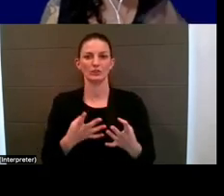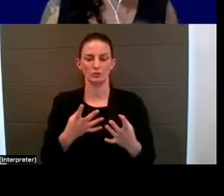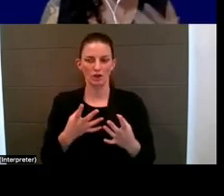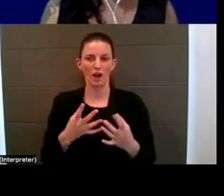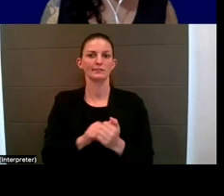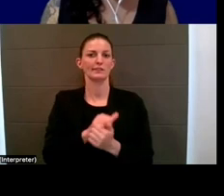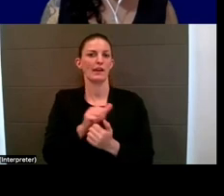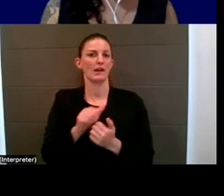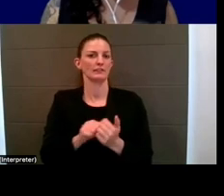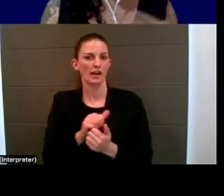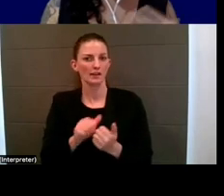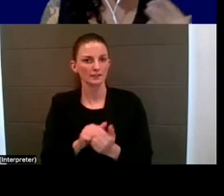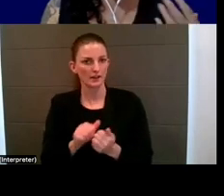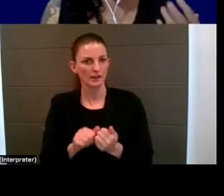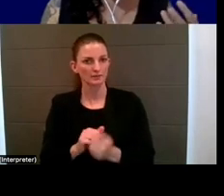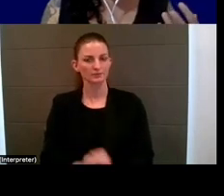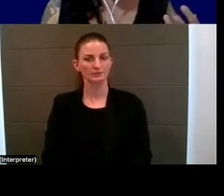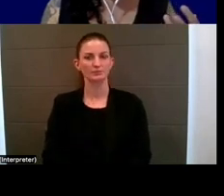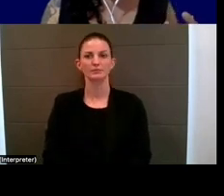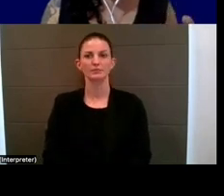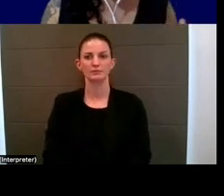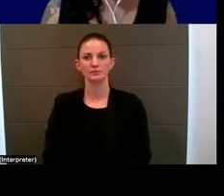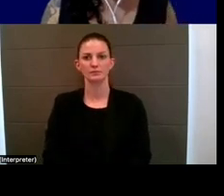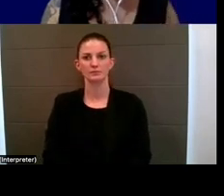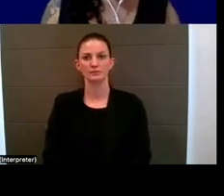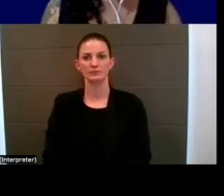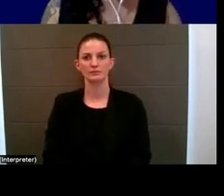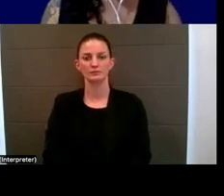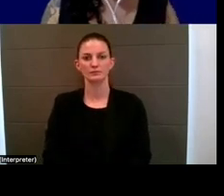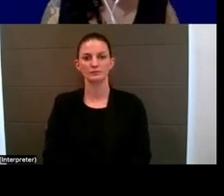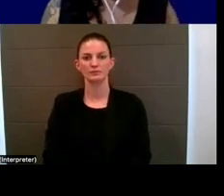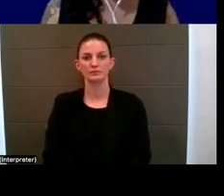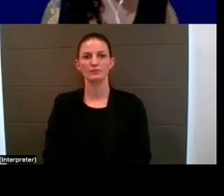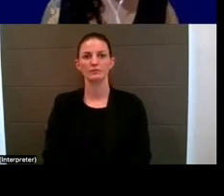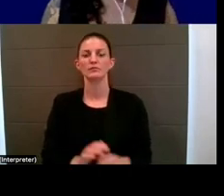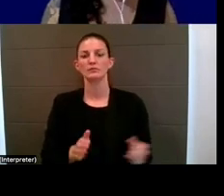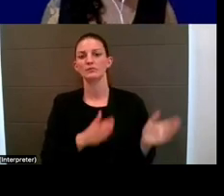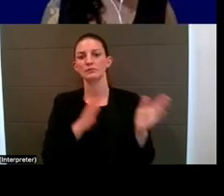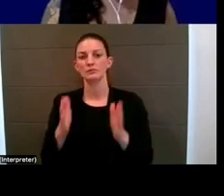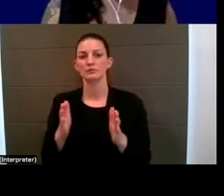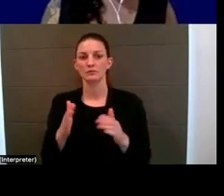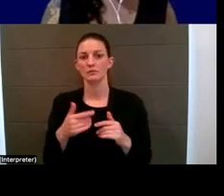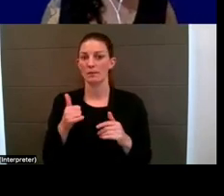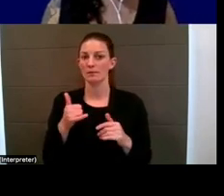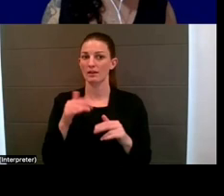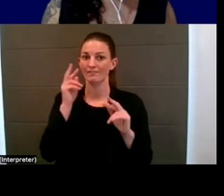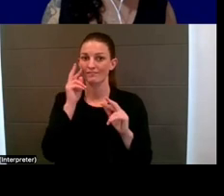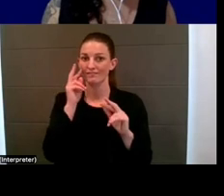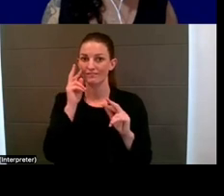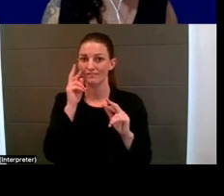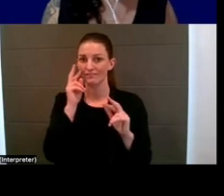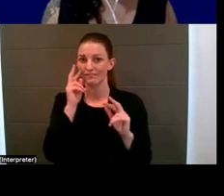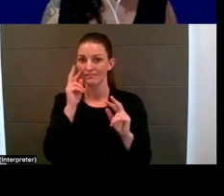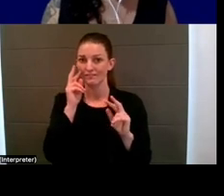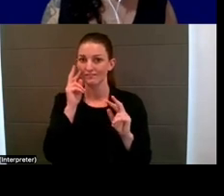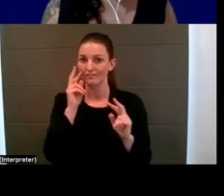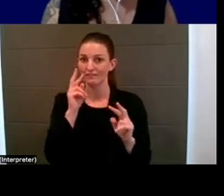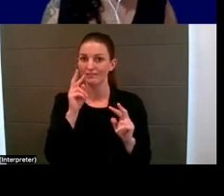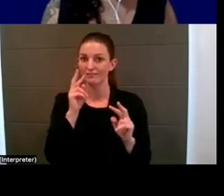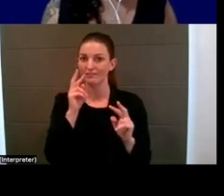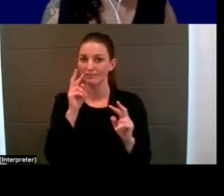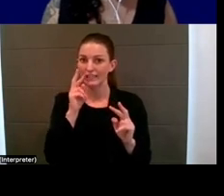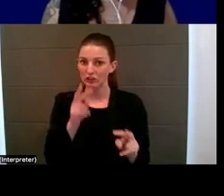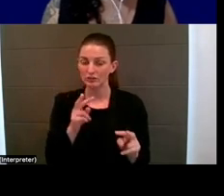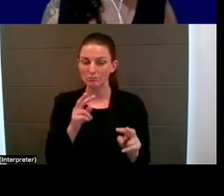For children that have vision but maybe have limited access to sound, we might use visual aids. So we'll use vision